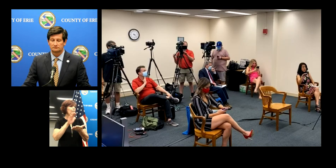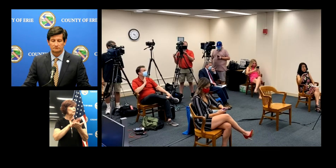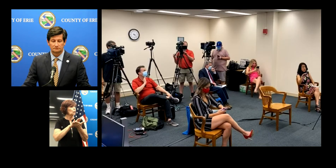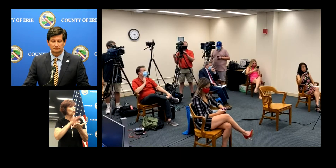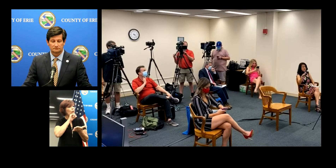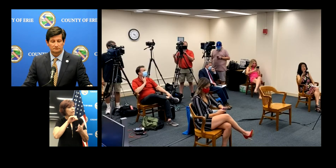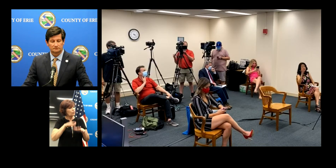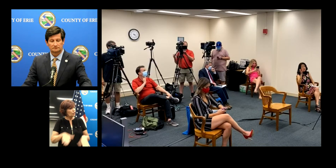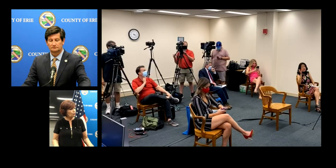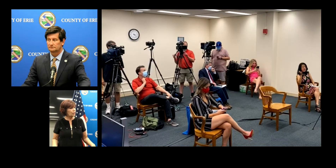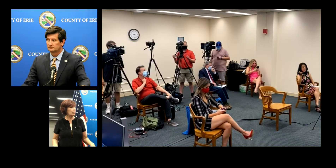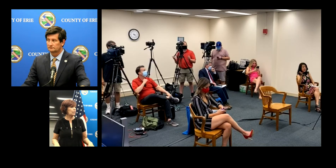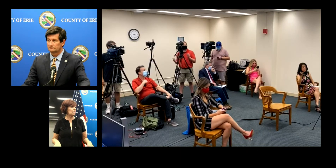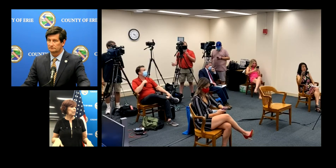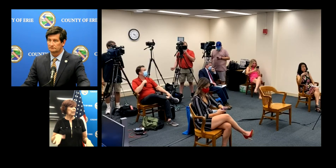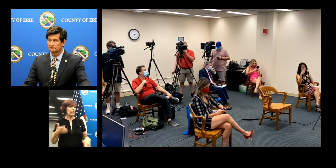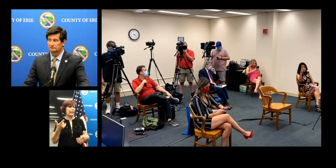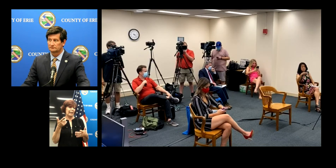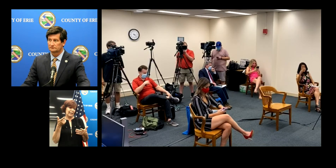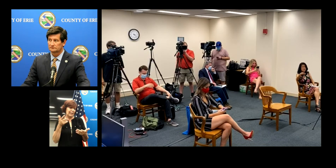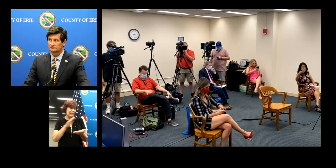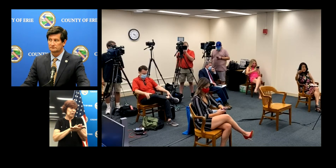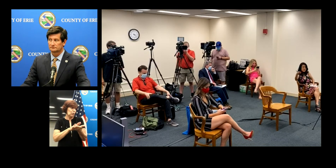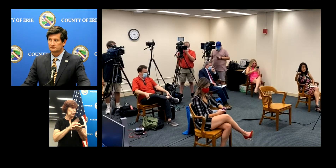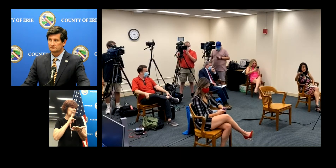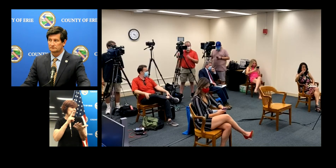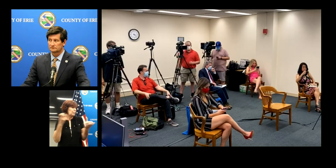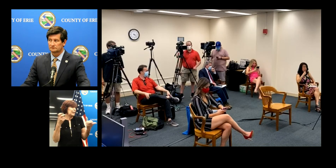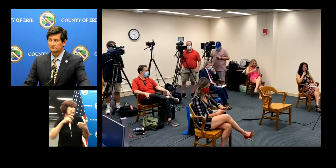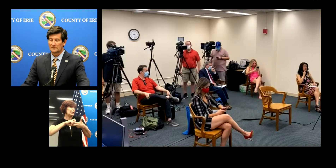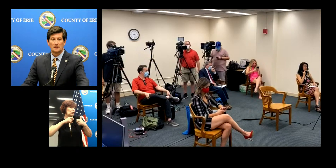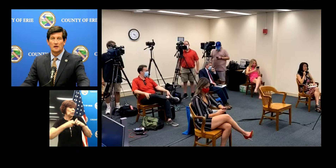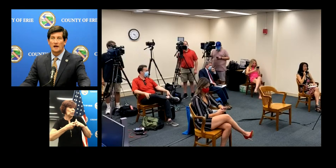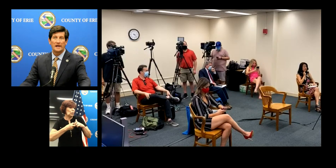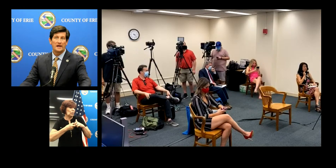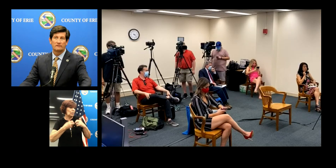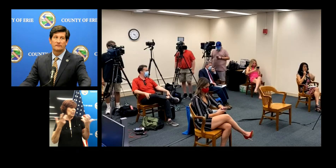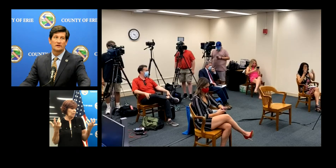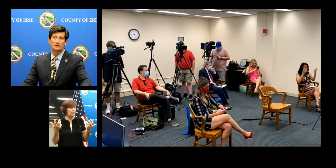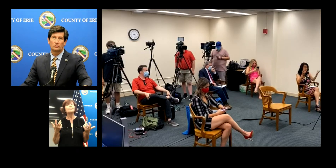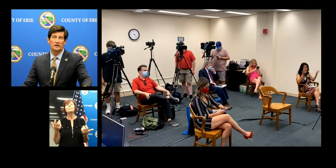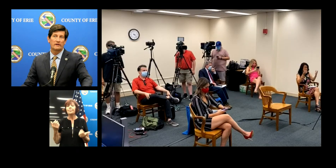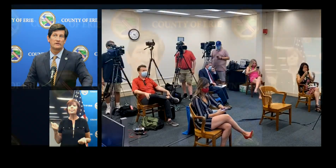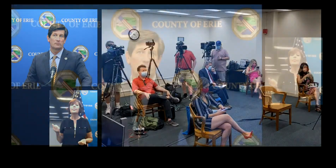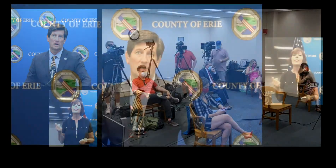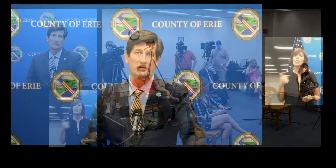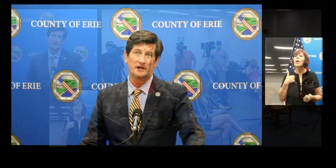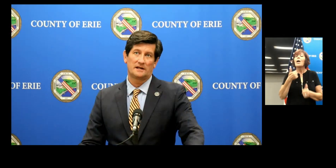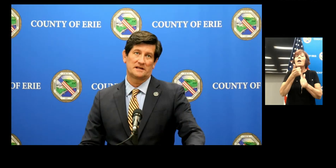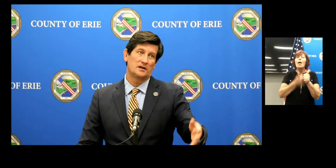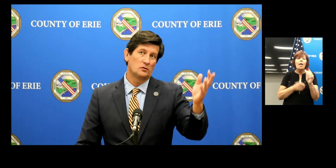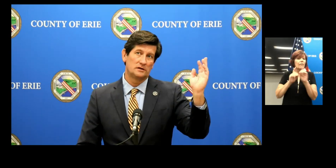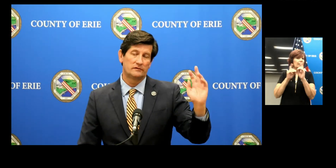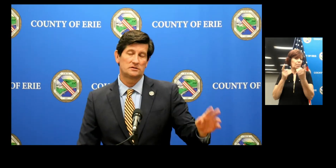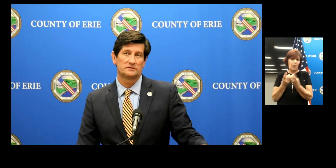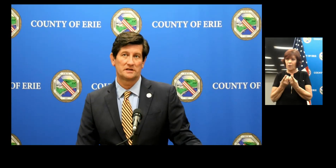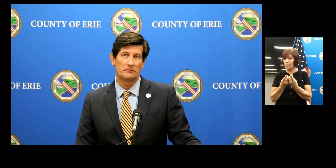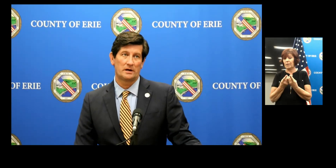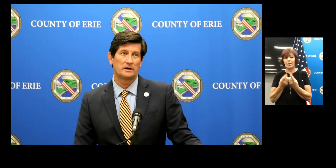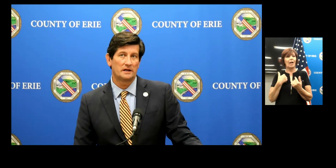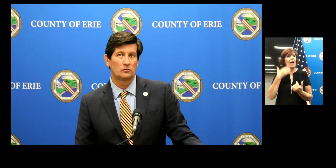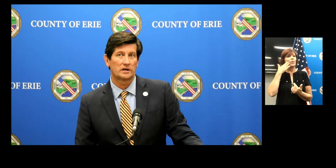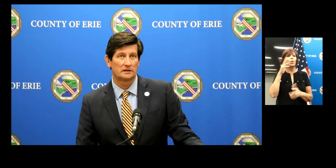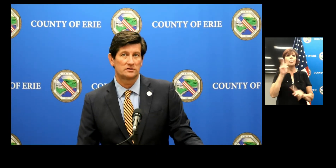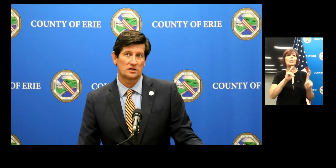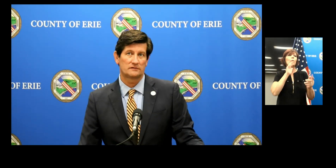children and for whom the school thing is a big issue, who have said they are been working very hard. We have every department that has. I know individuals that are